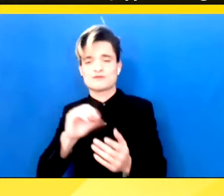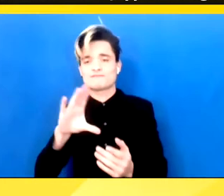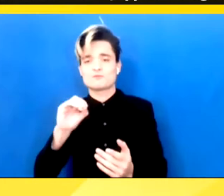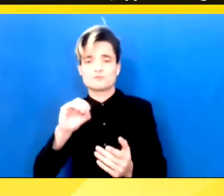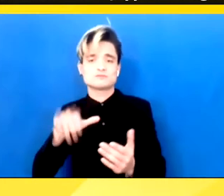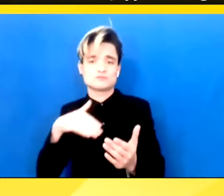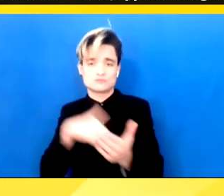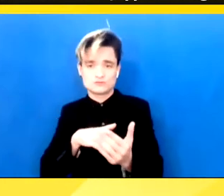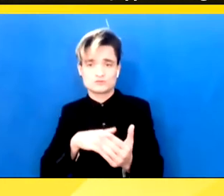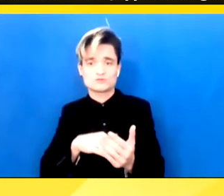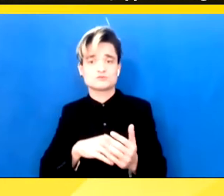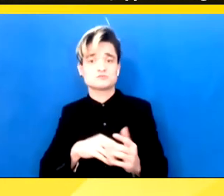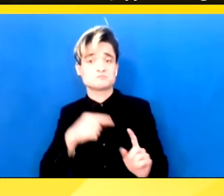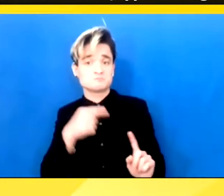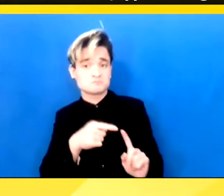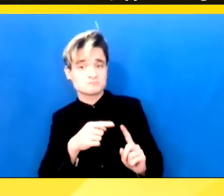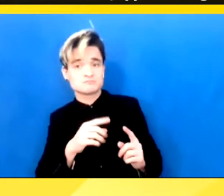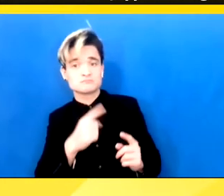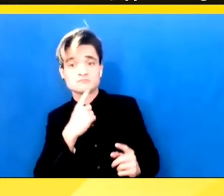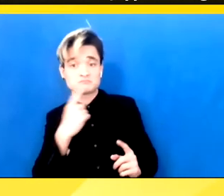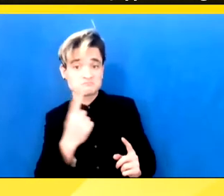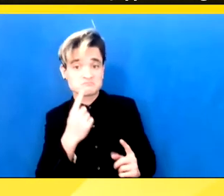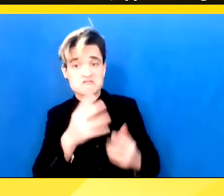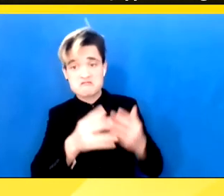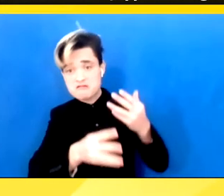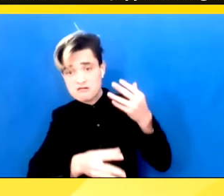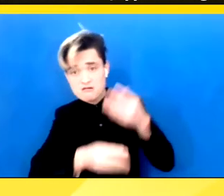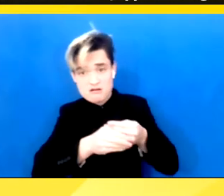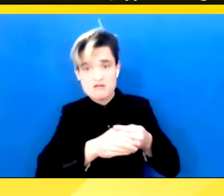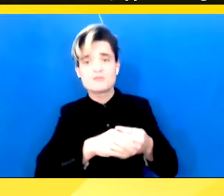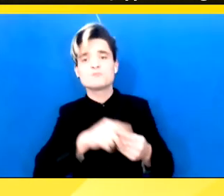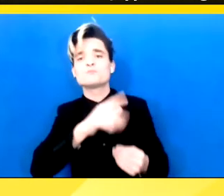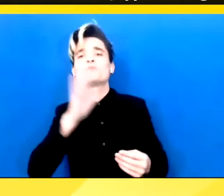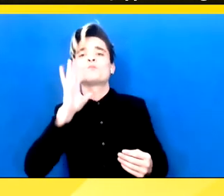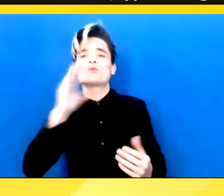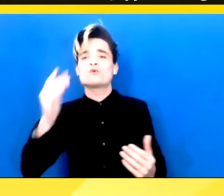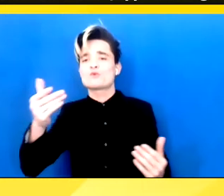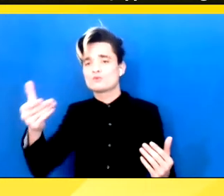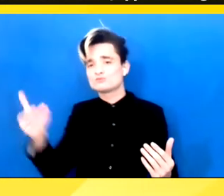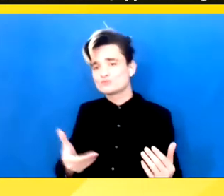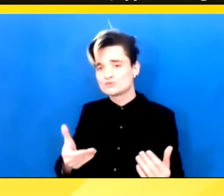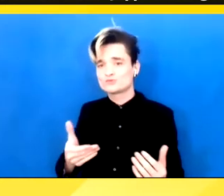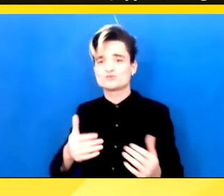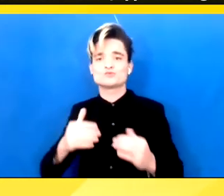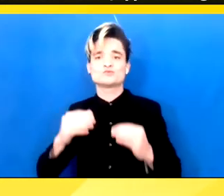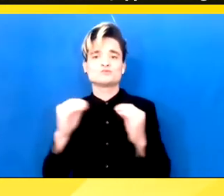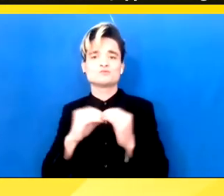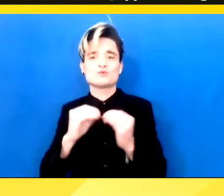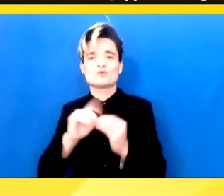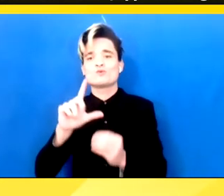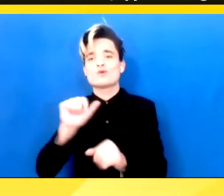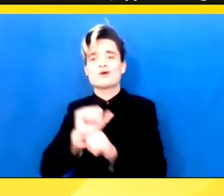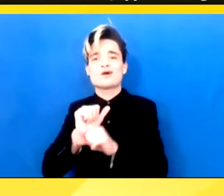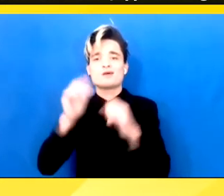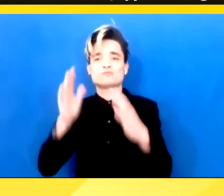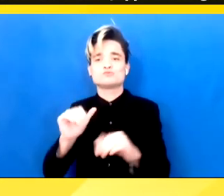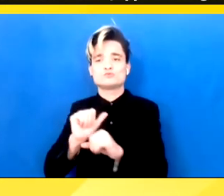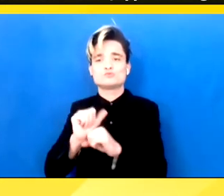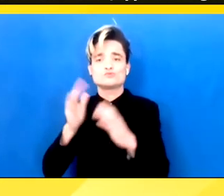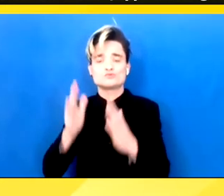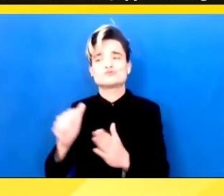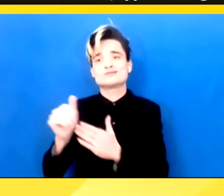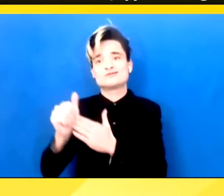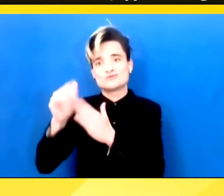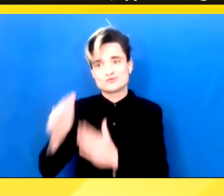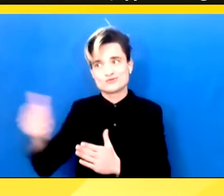to introduce our amazing labor leaders who understand solidarity forever. Liz? Well, thanks so much,